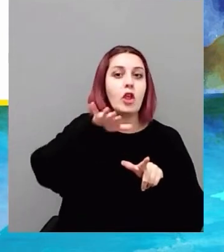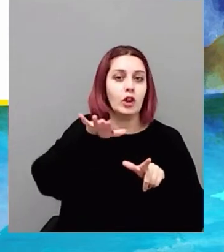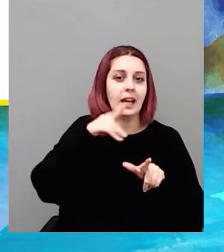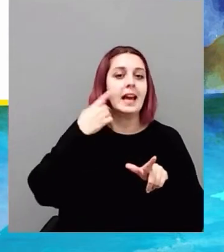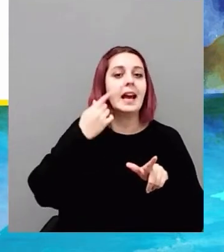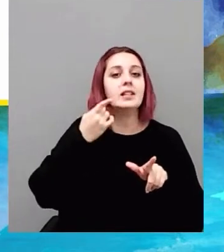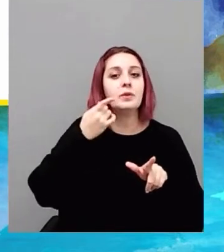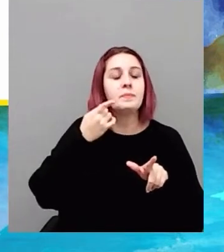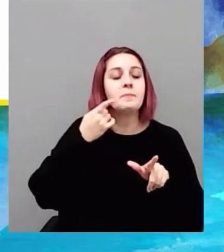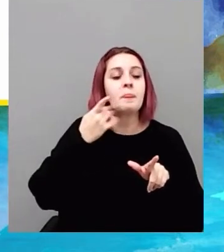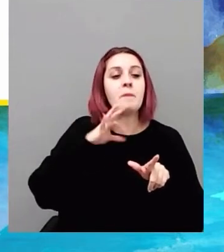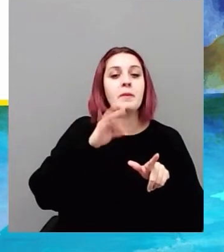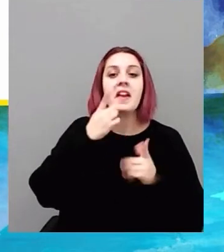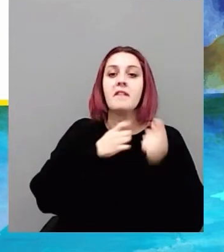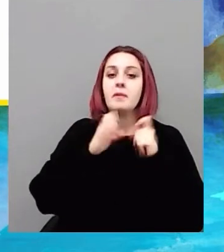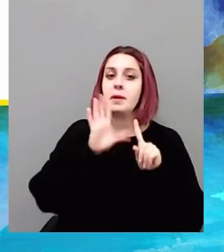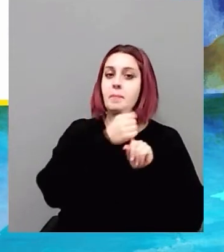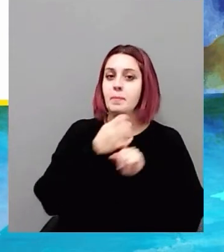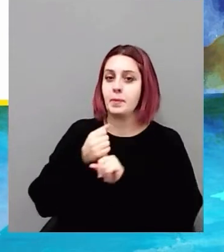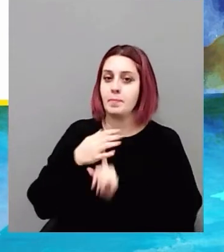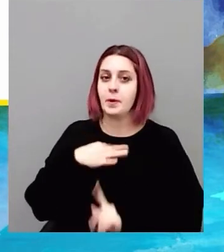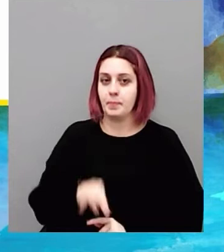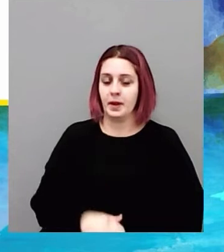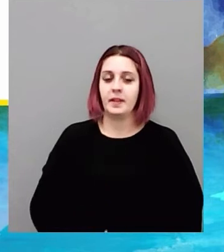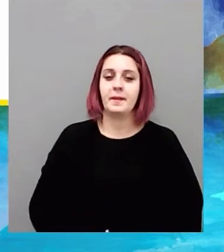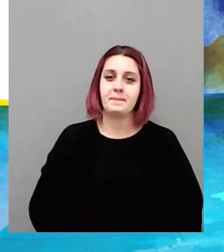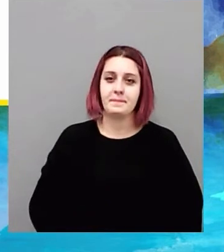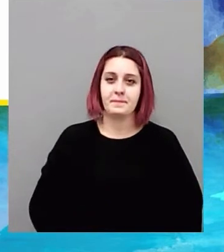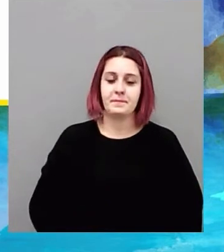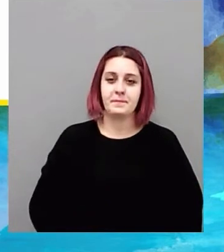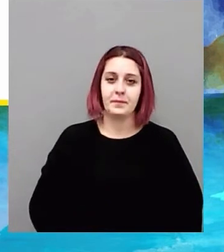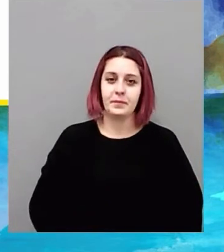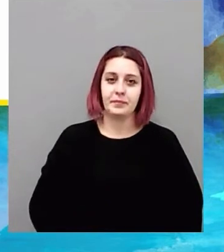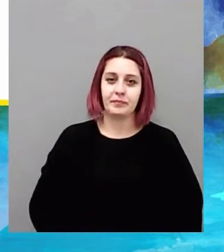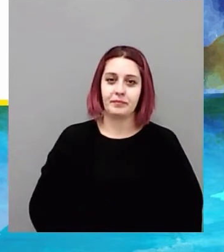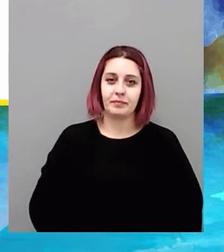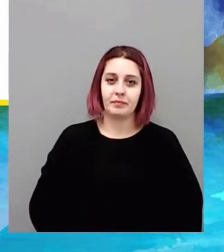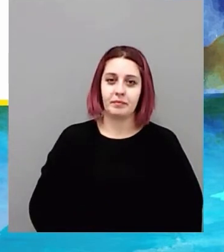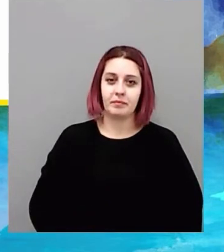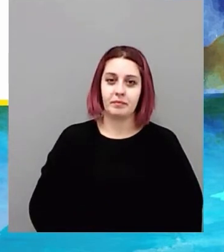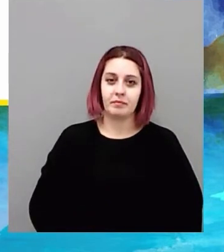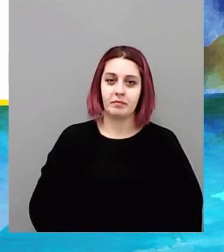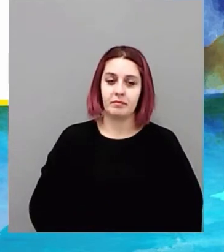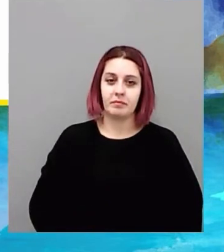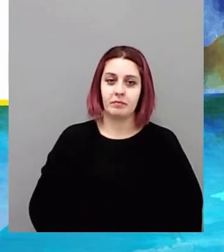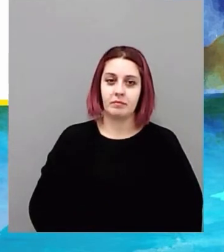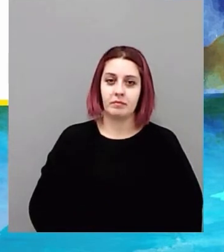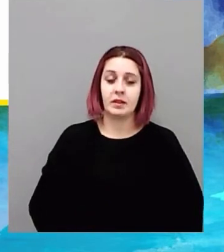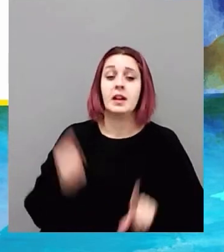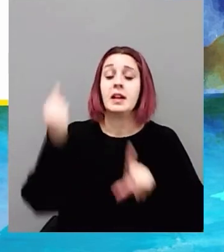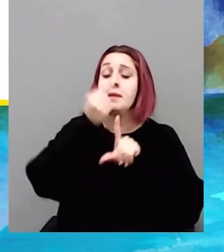in fact, and we can say that Pick2Access is here the adaptation, the implementation